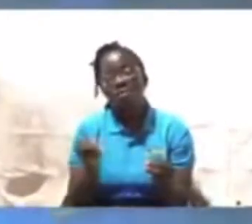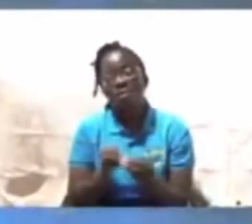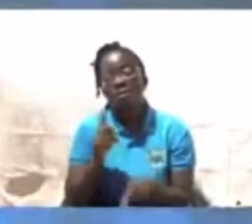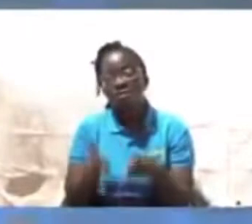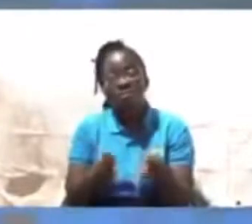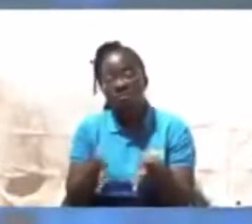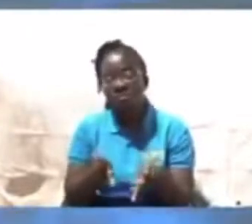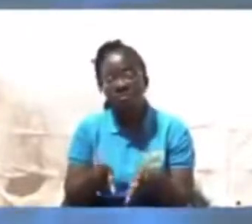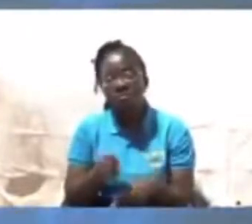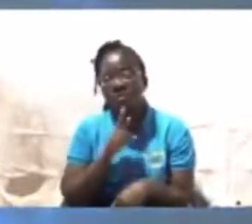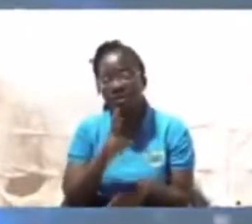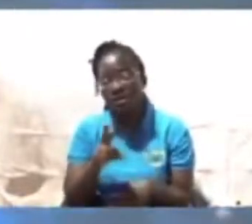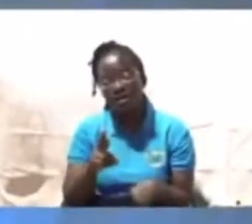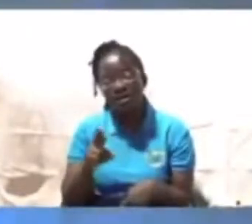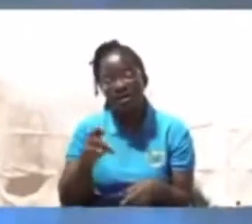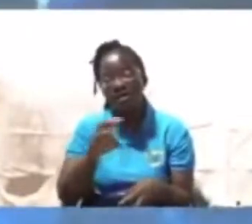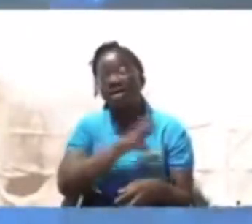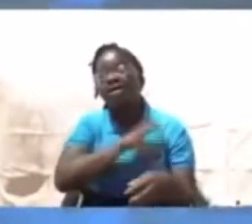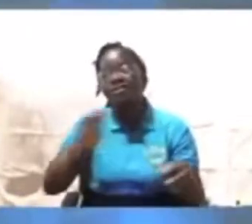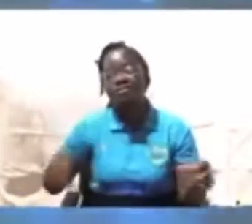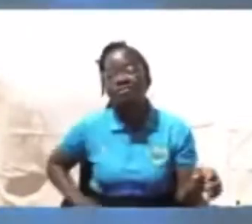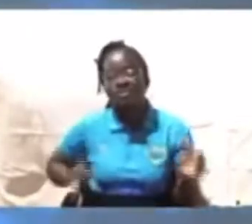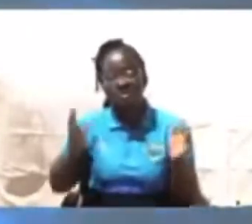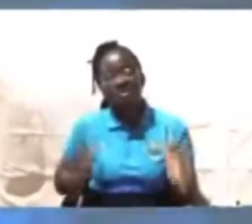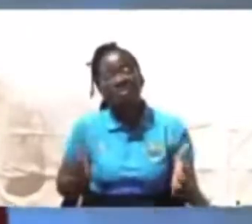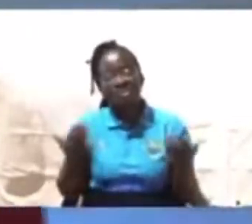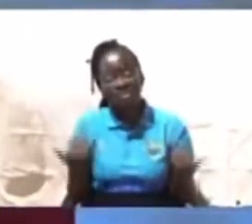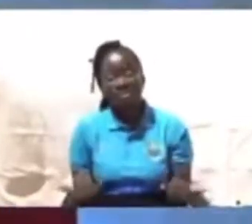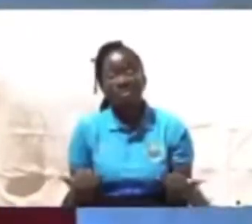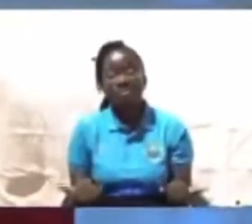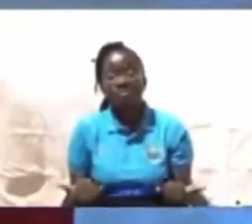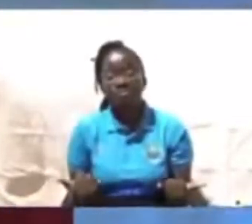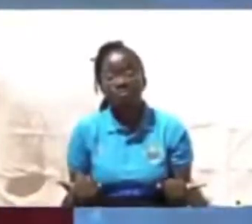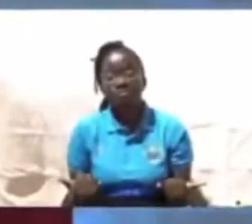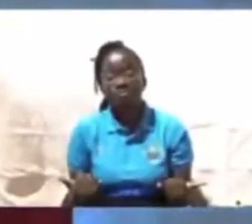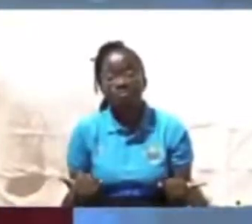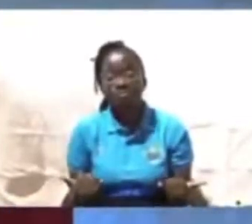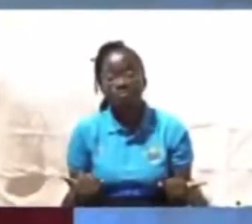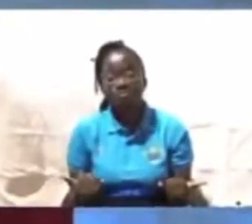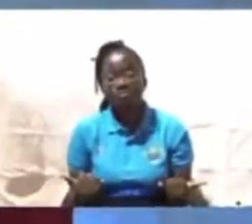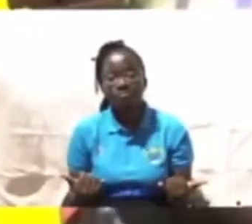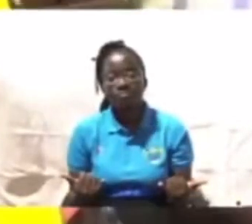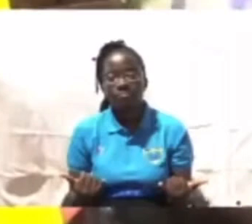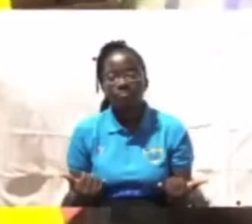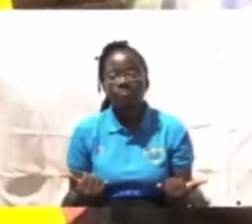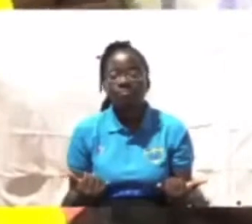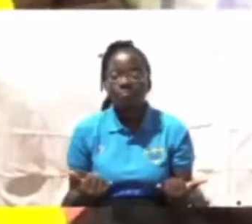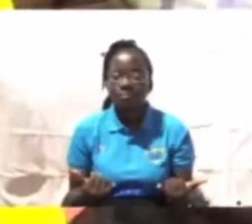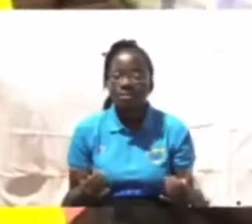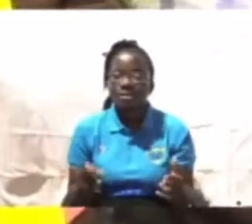no obaka cha mi se eh meba ampo made no eya papa.